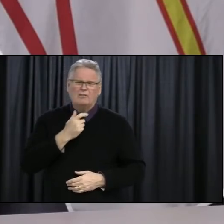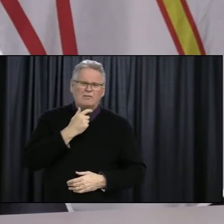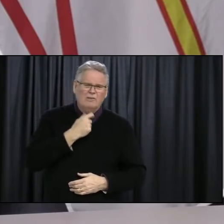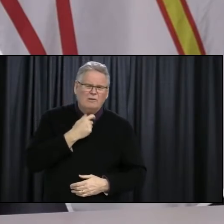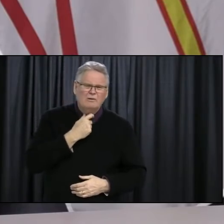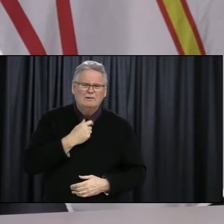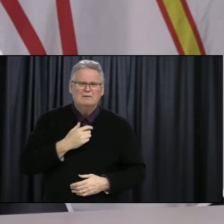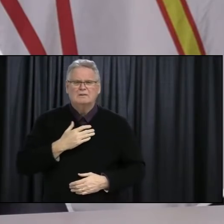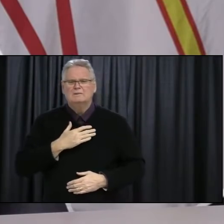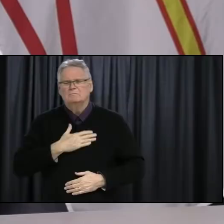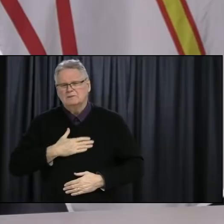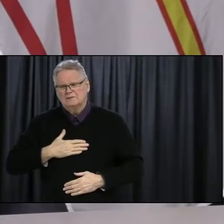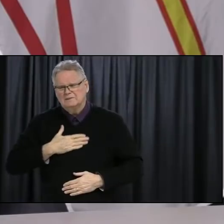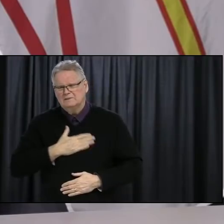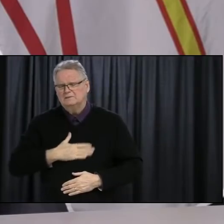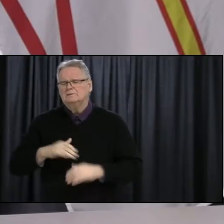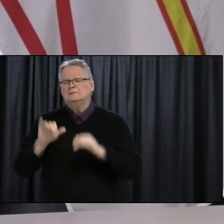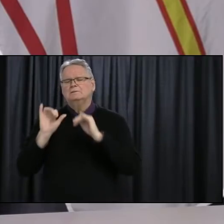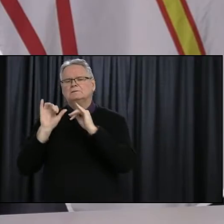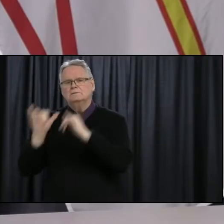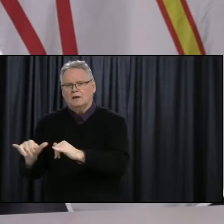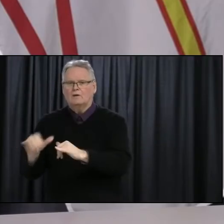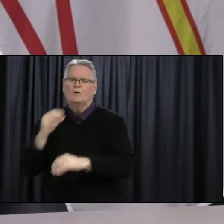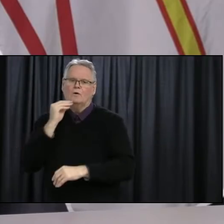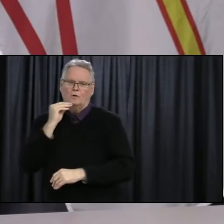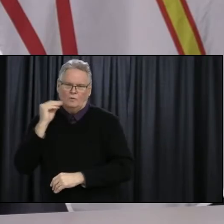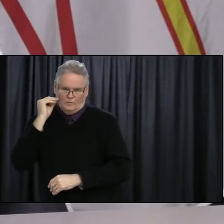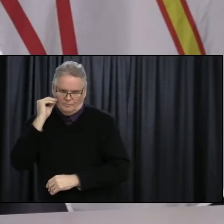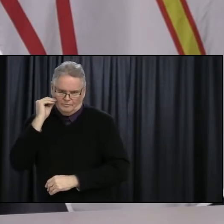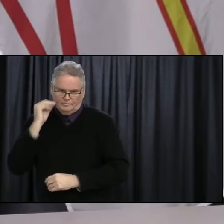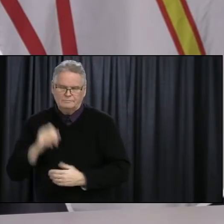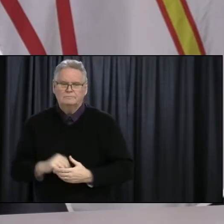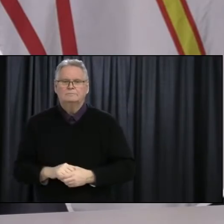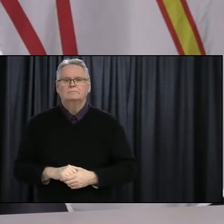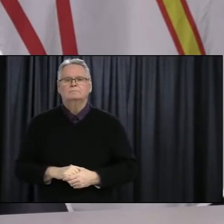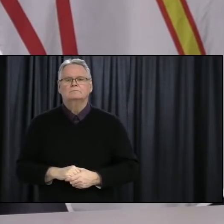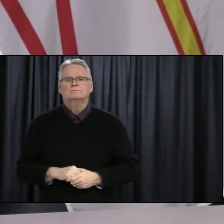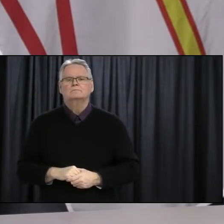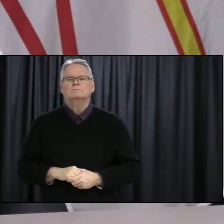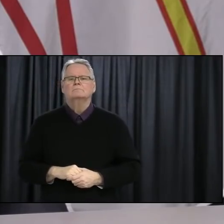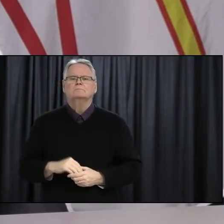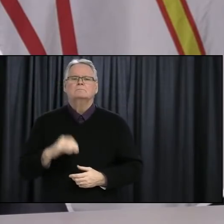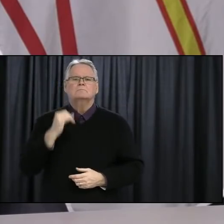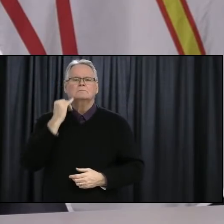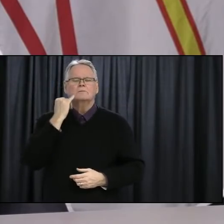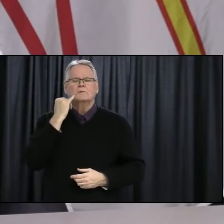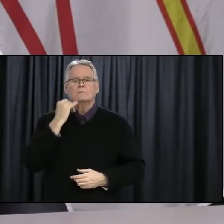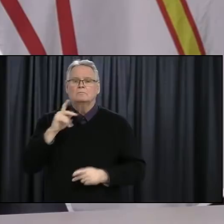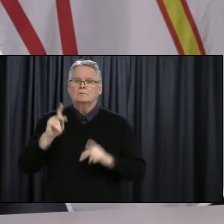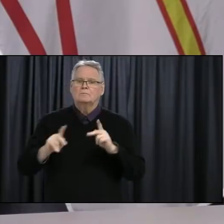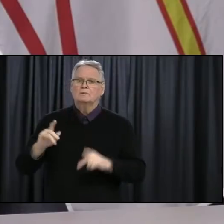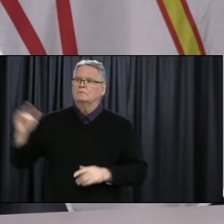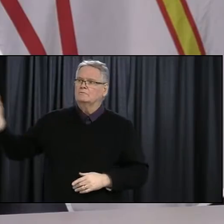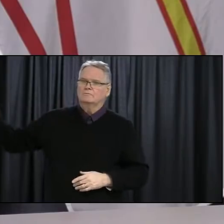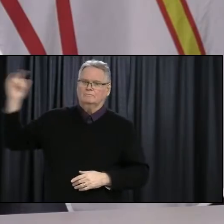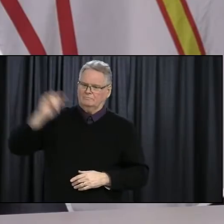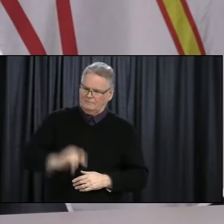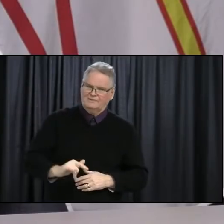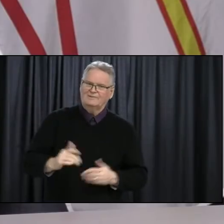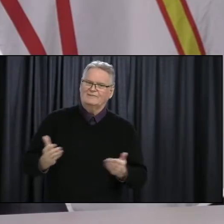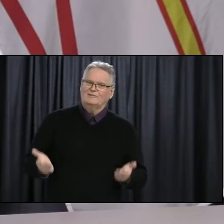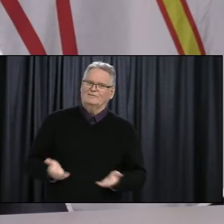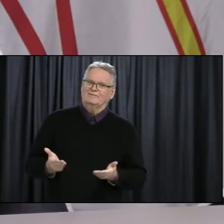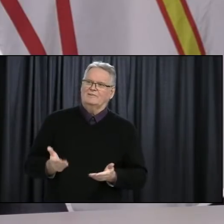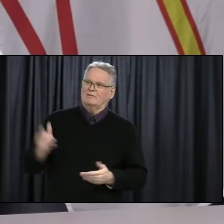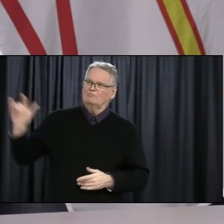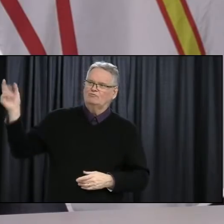While travelers entering our province have the benefit of time to plan for self-isolation, there are a significant number of individuals in the metro area